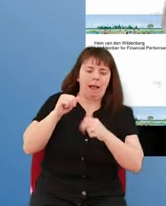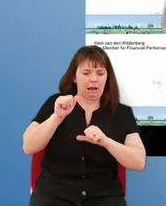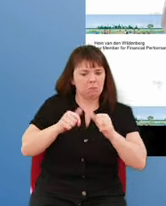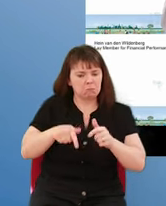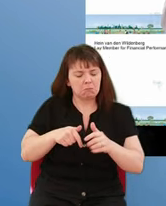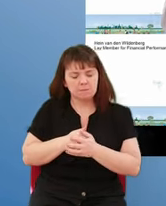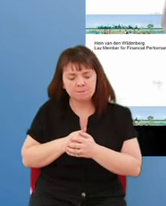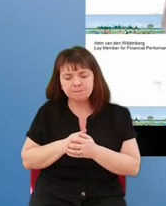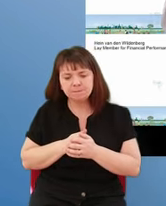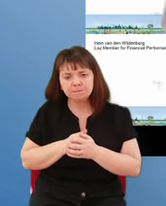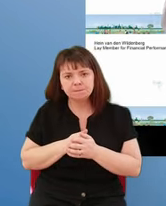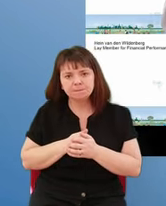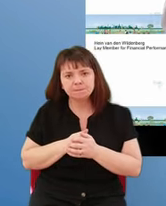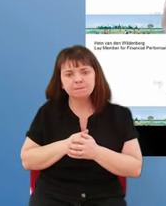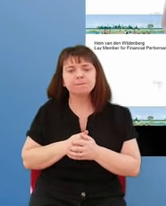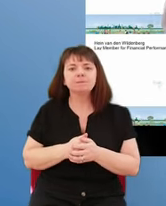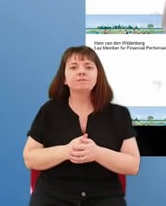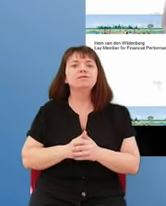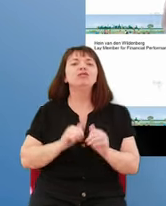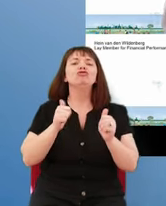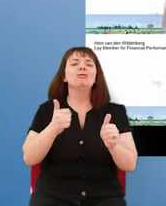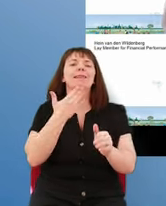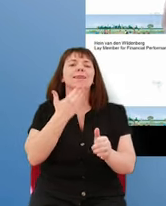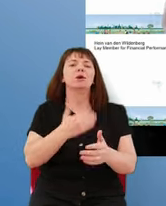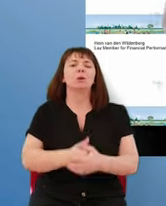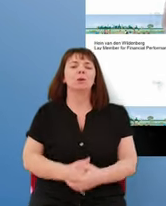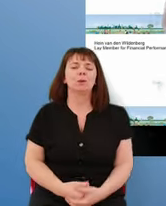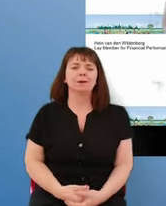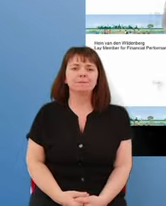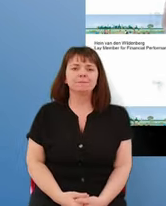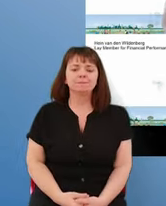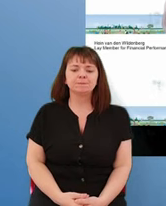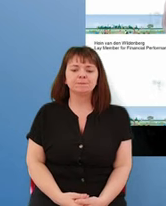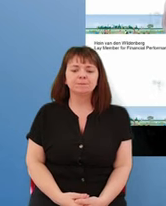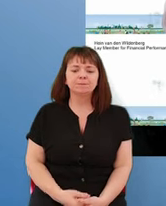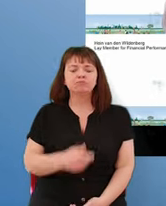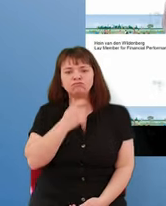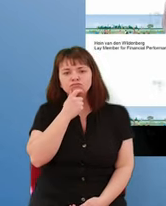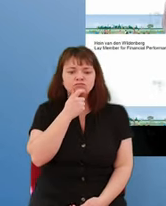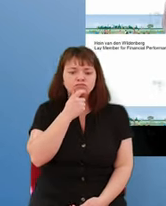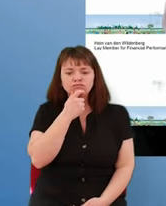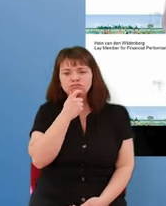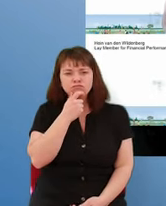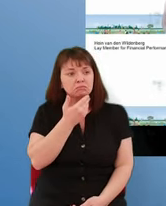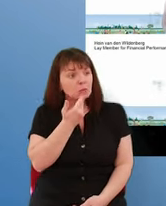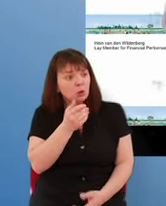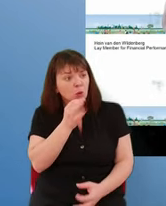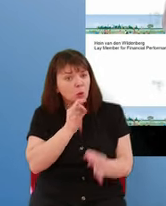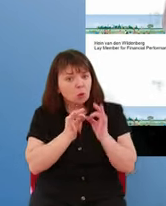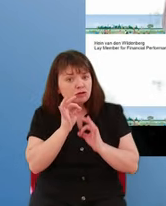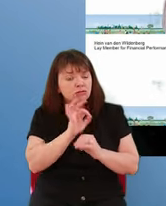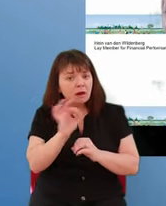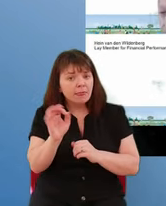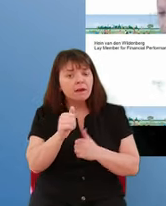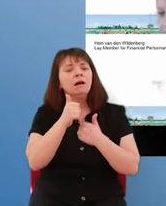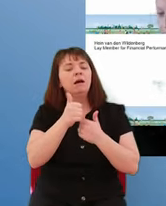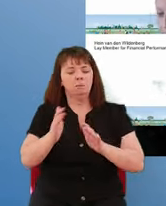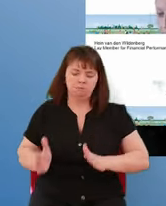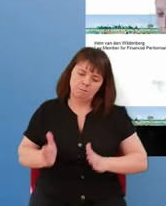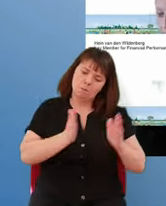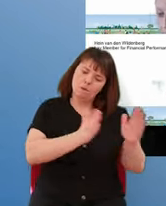There's no other questions. I will move on and probably catch more people on the hop because I'm half an